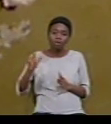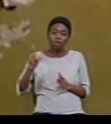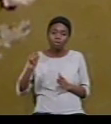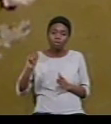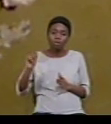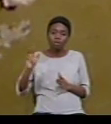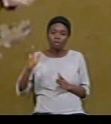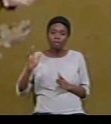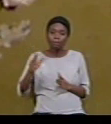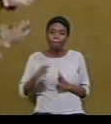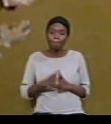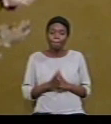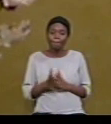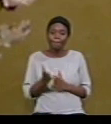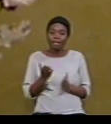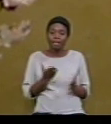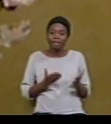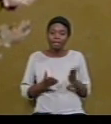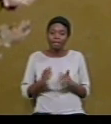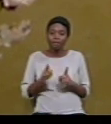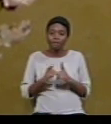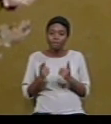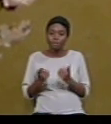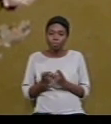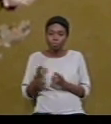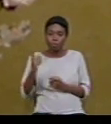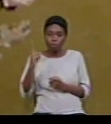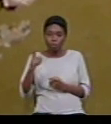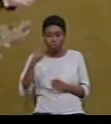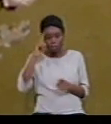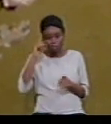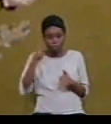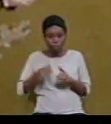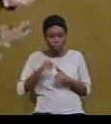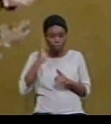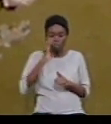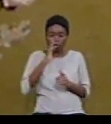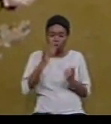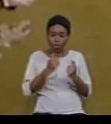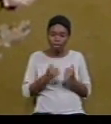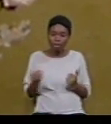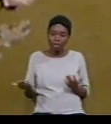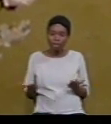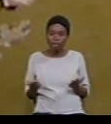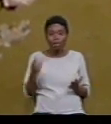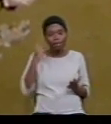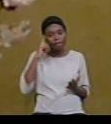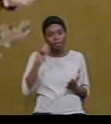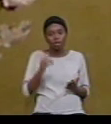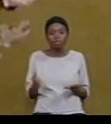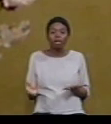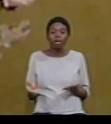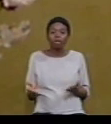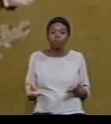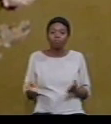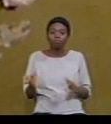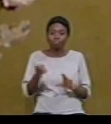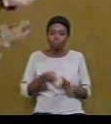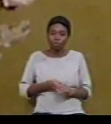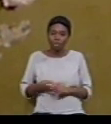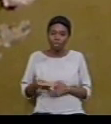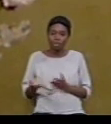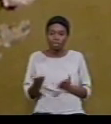2023, service group one. Brethren will be coming here for their combined Sunday